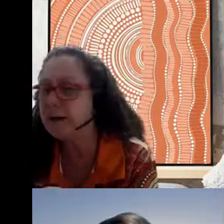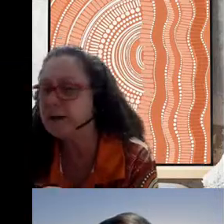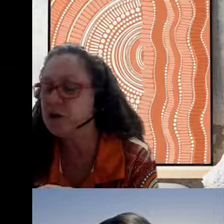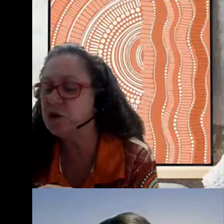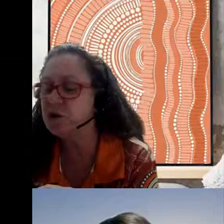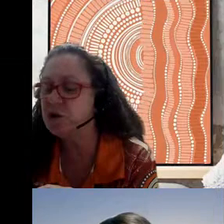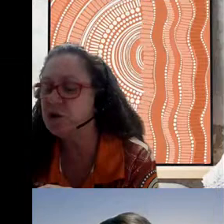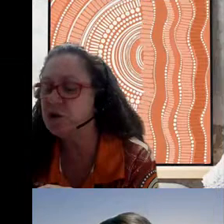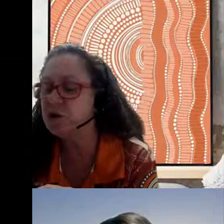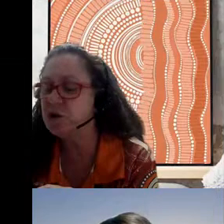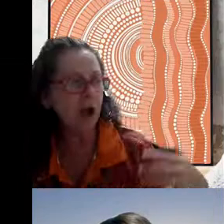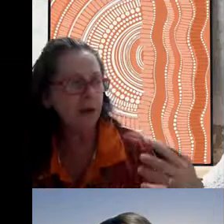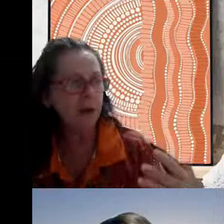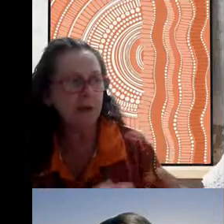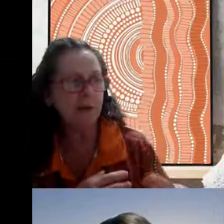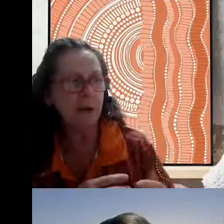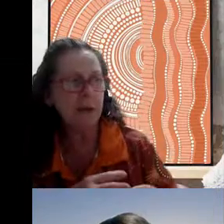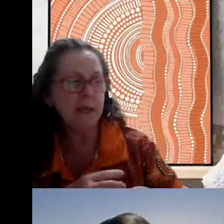in regards to